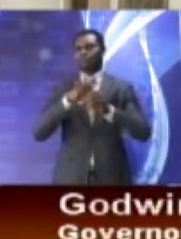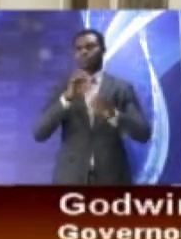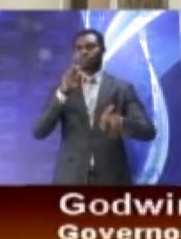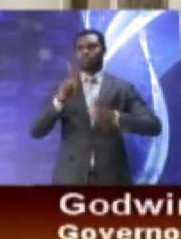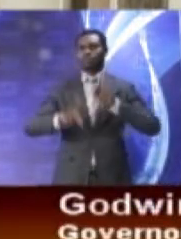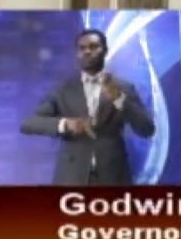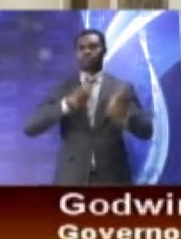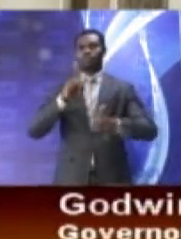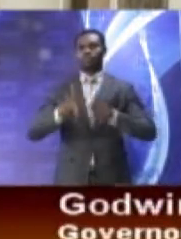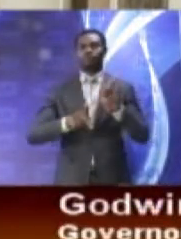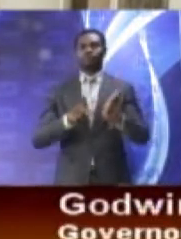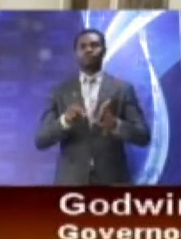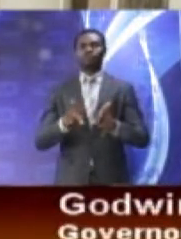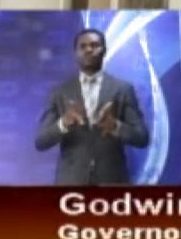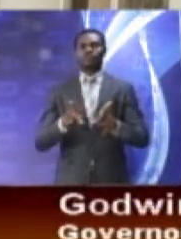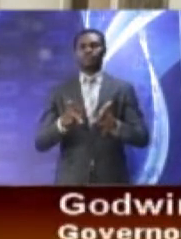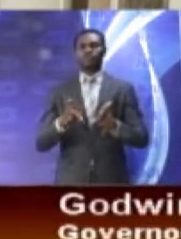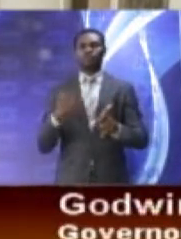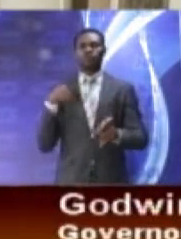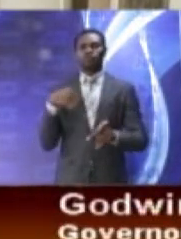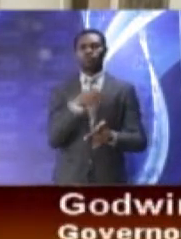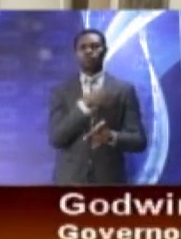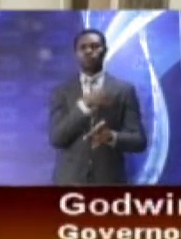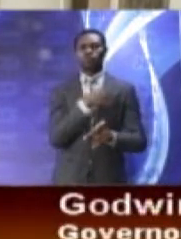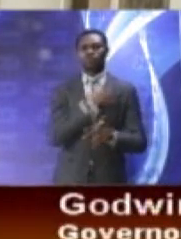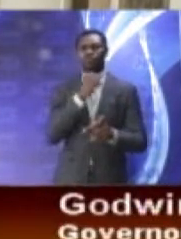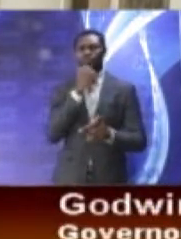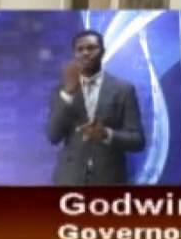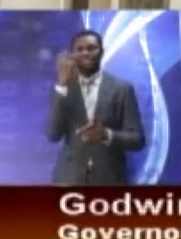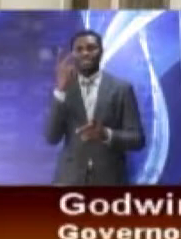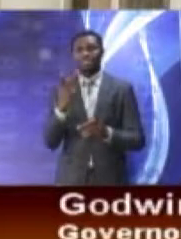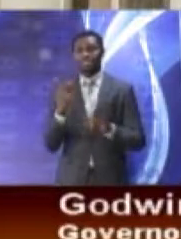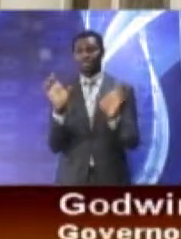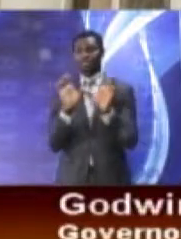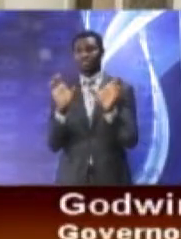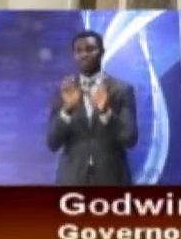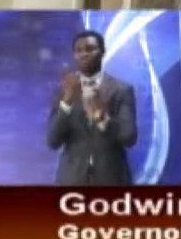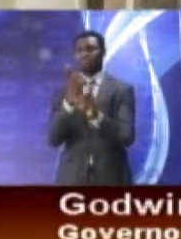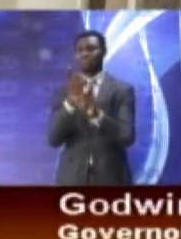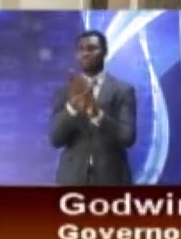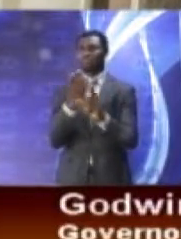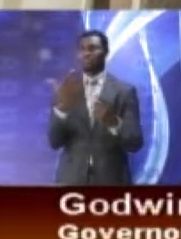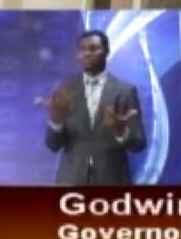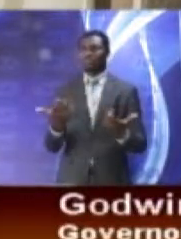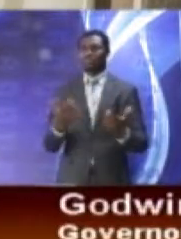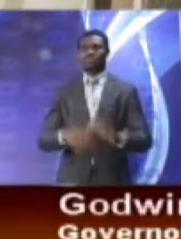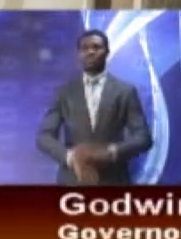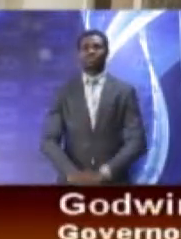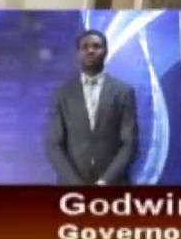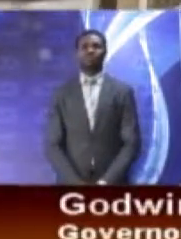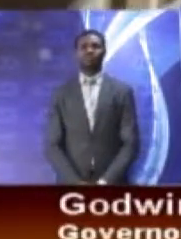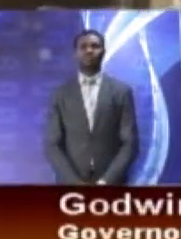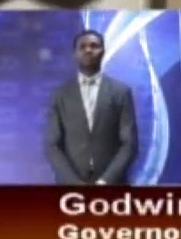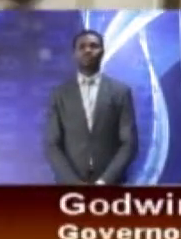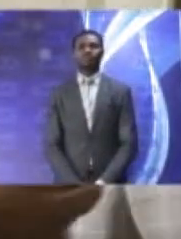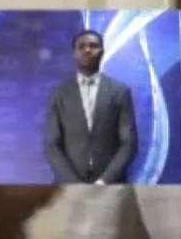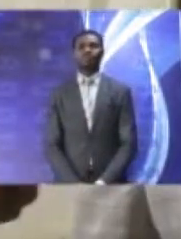the party chairman and party leadership, which culminated in my disqualification